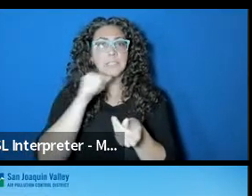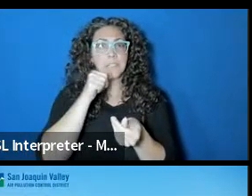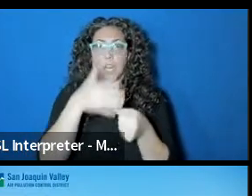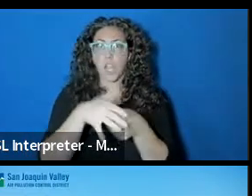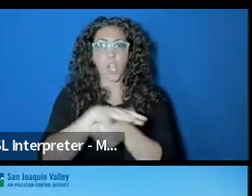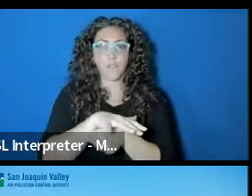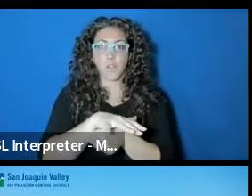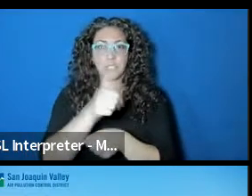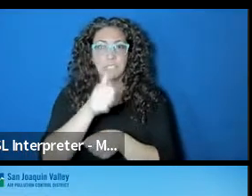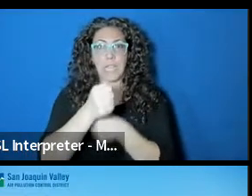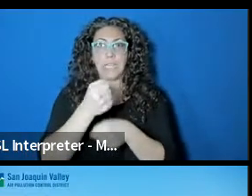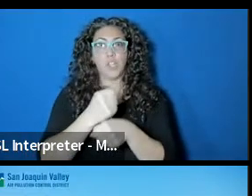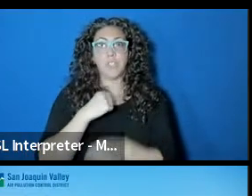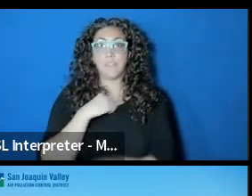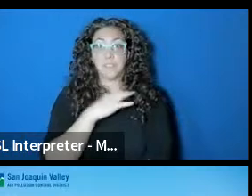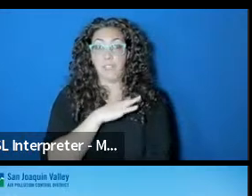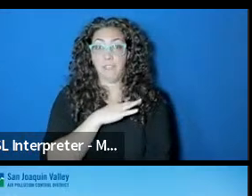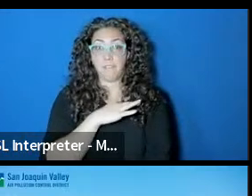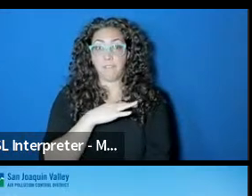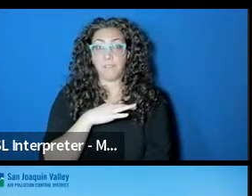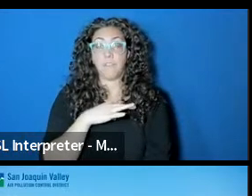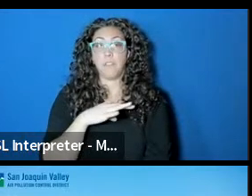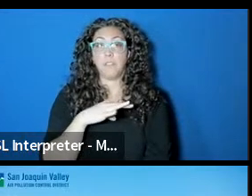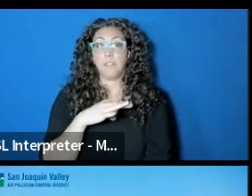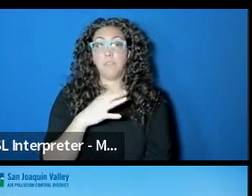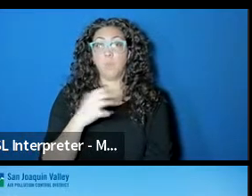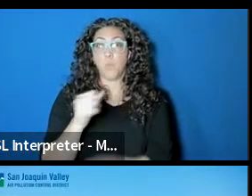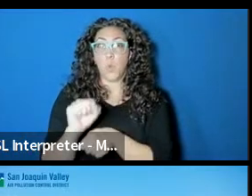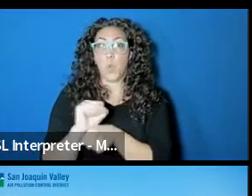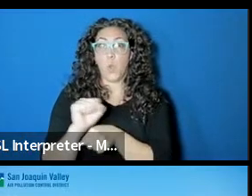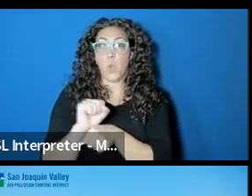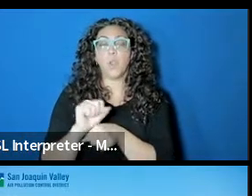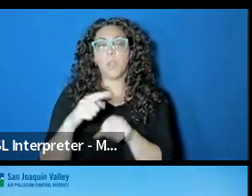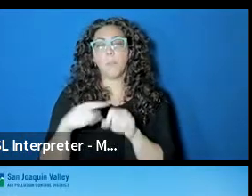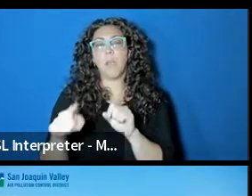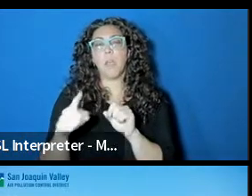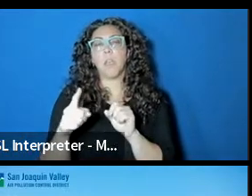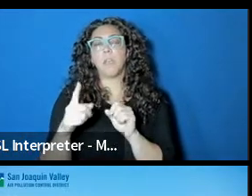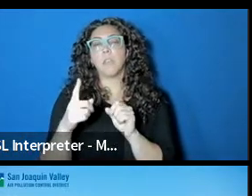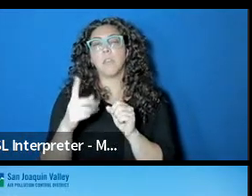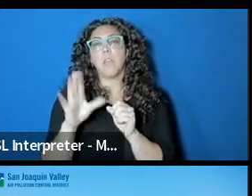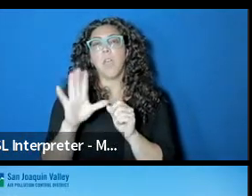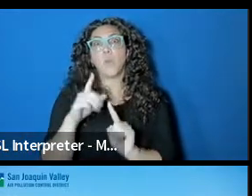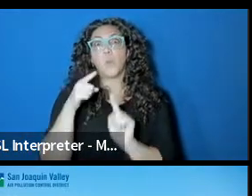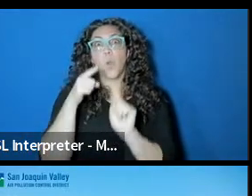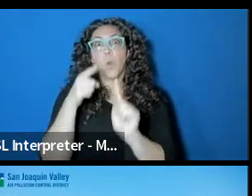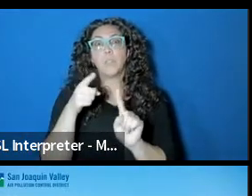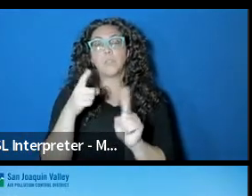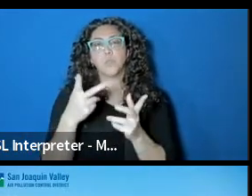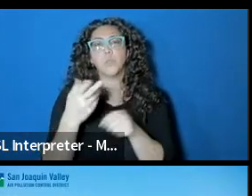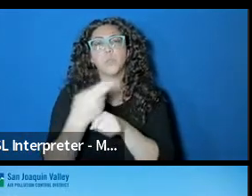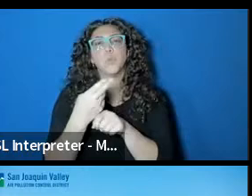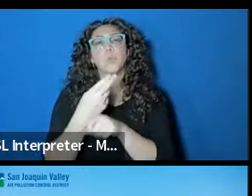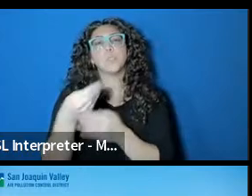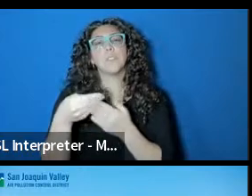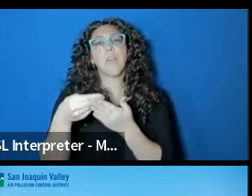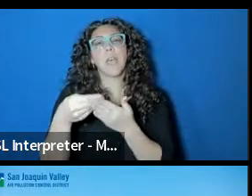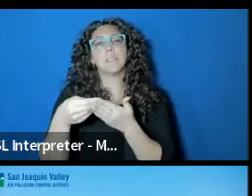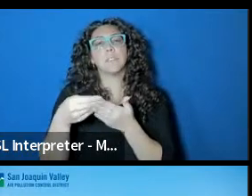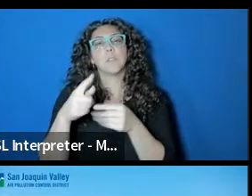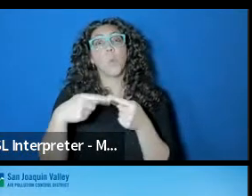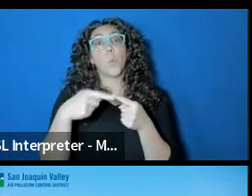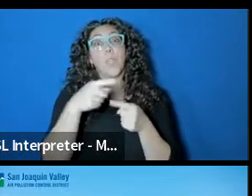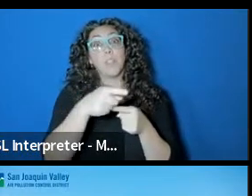staff time. So, but we plan to leverage funds once the implementation period ends